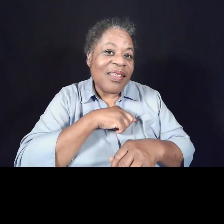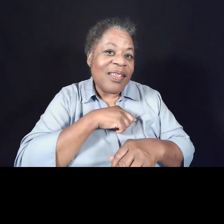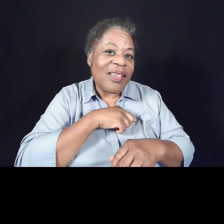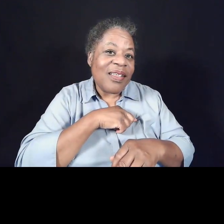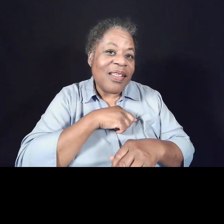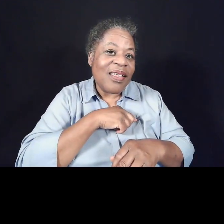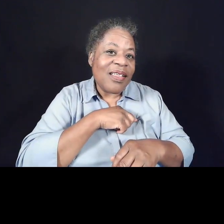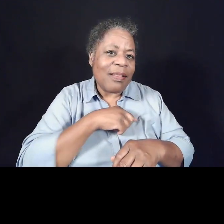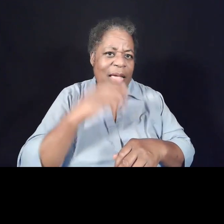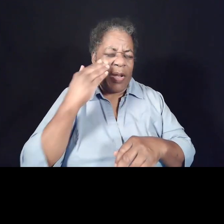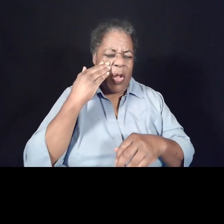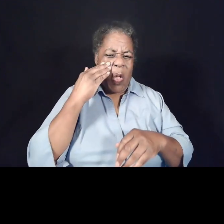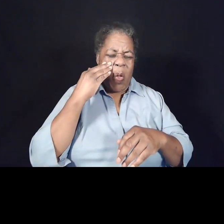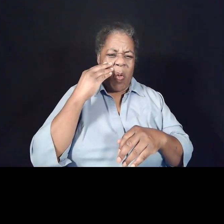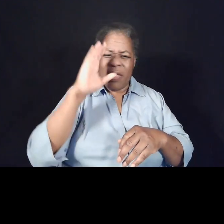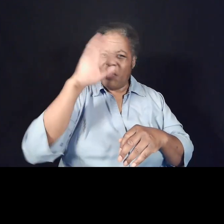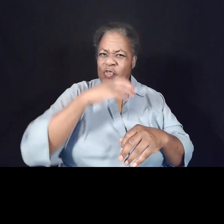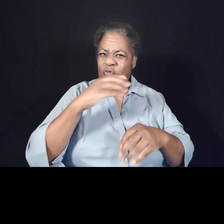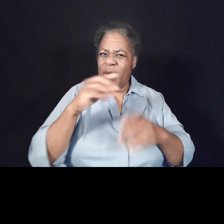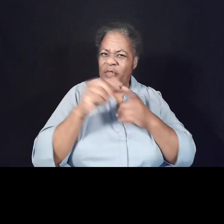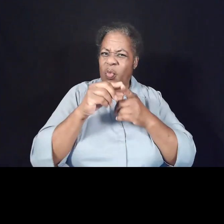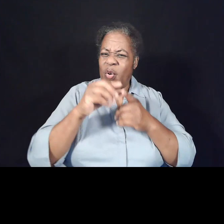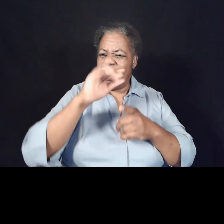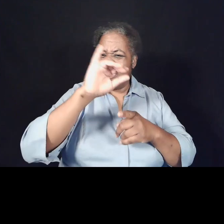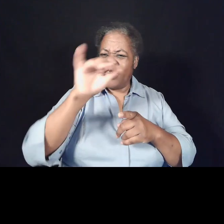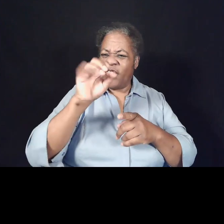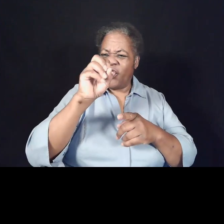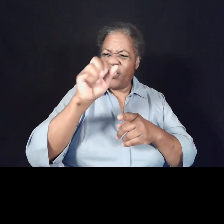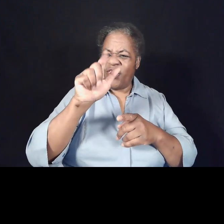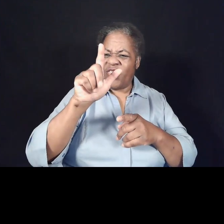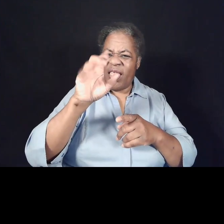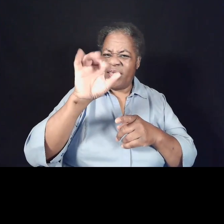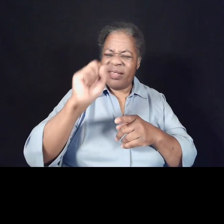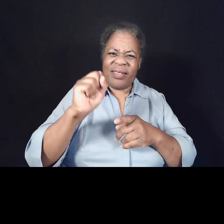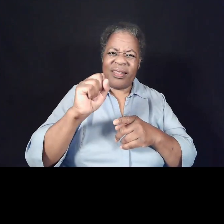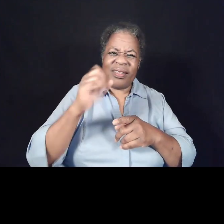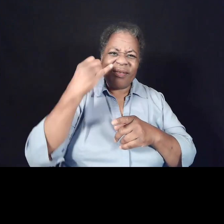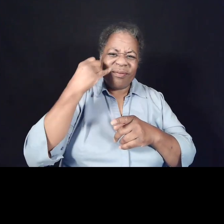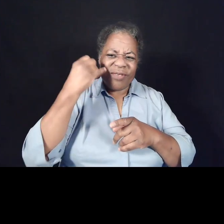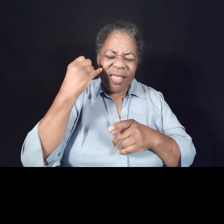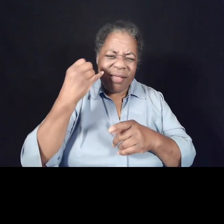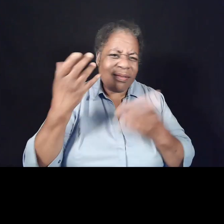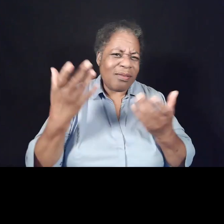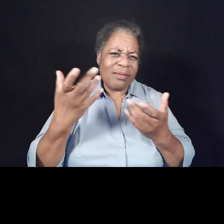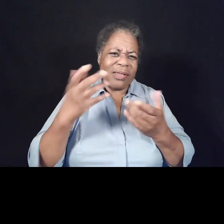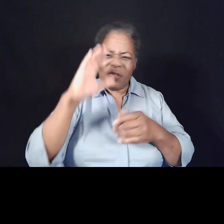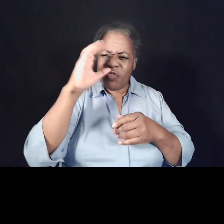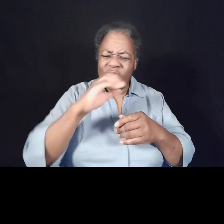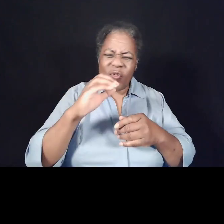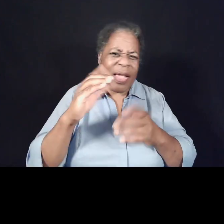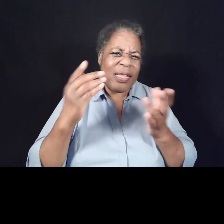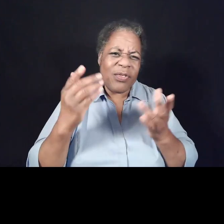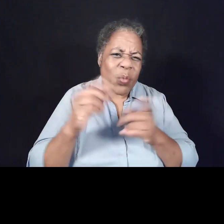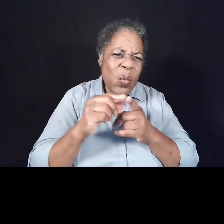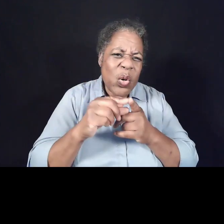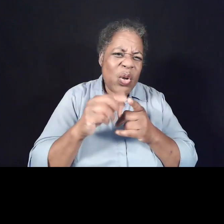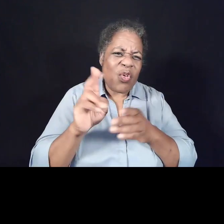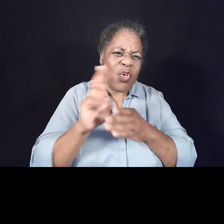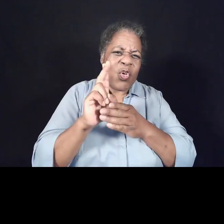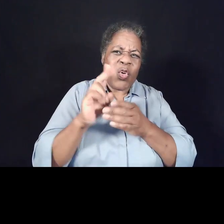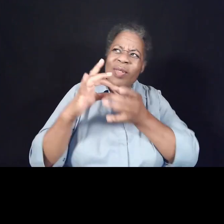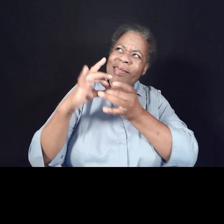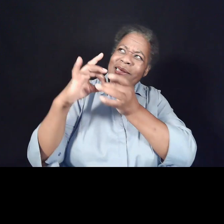Now, I know that's a strange word to apply to God, but it's the word James uses. So let's try to see what he's after here.